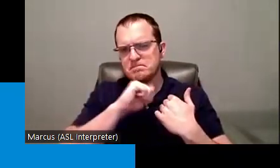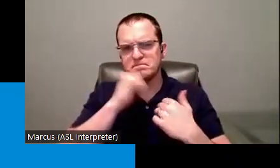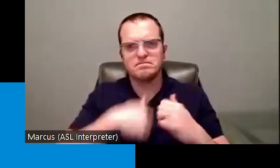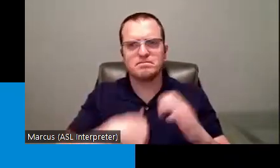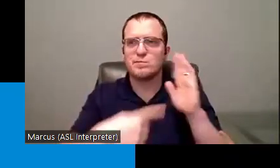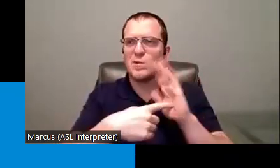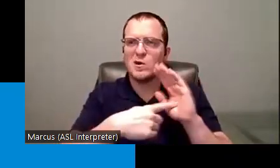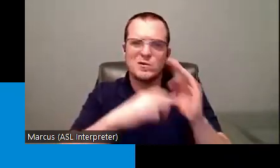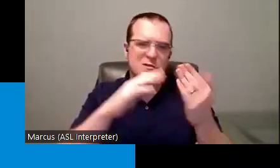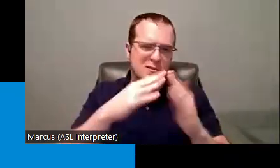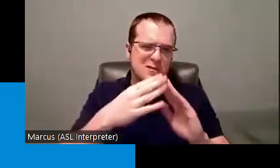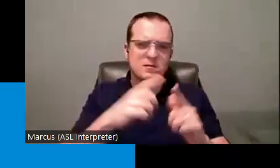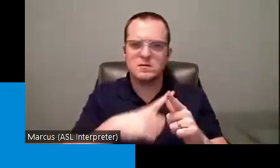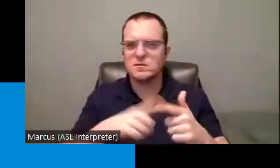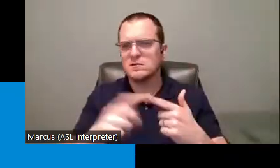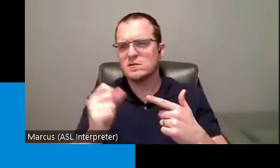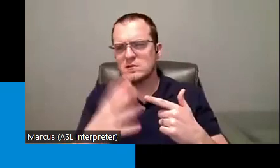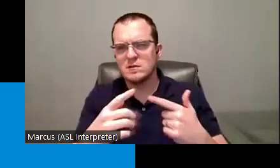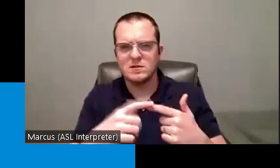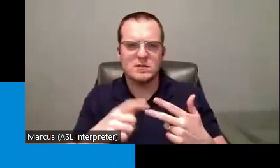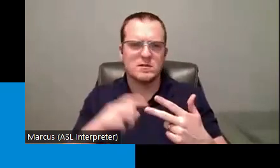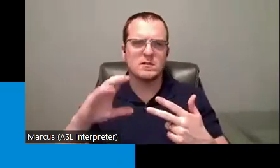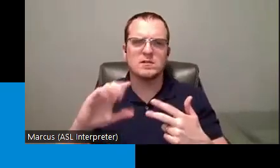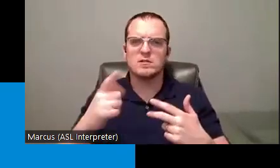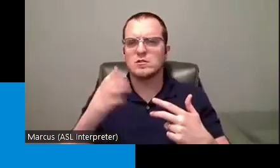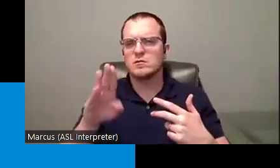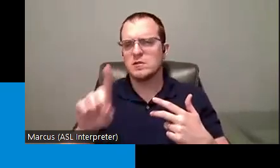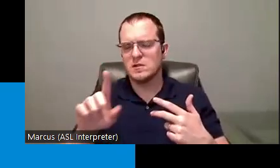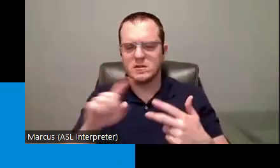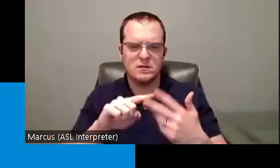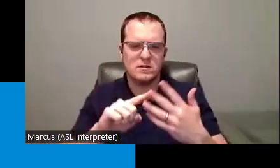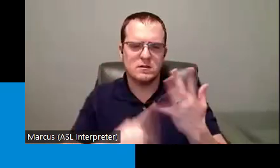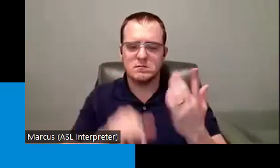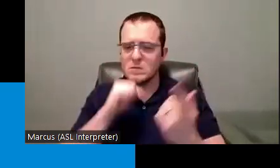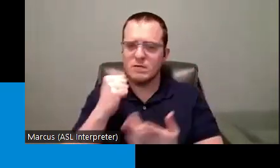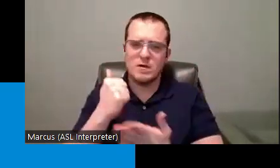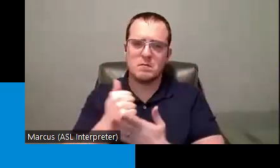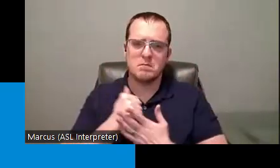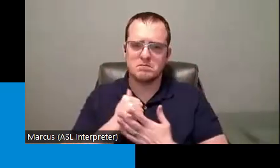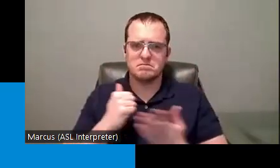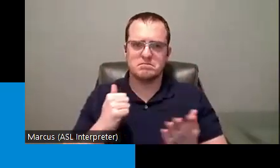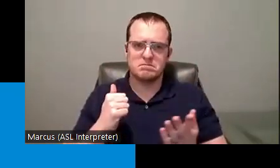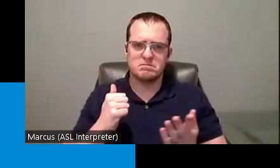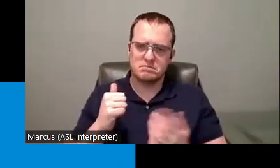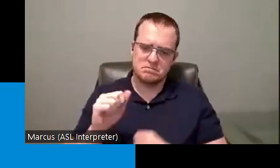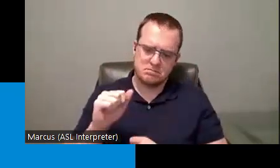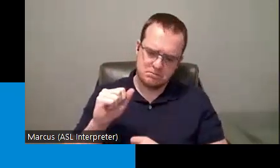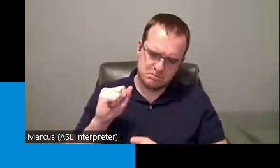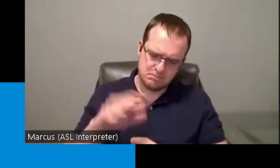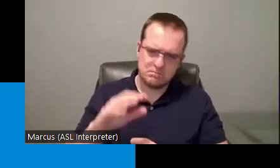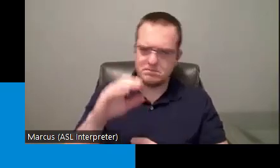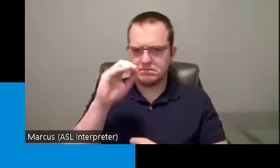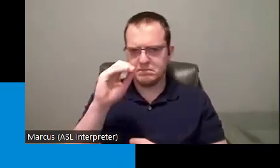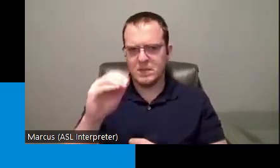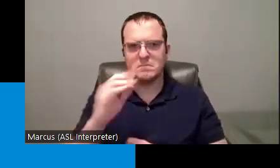to the casino, CDBG, all of those, and they have not helped us one iota. We are